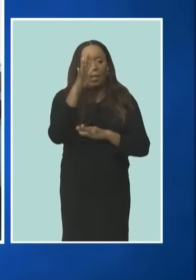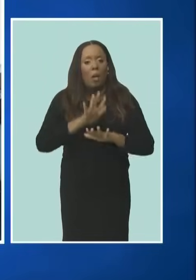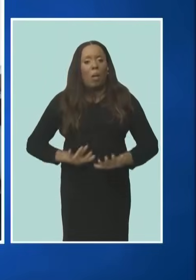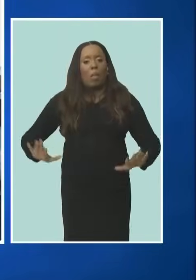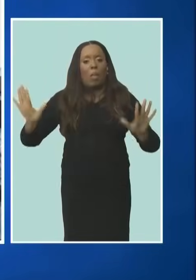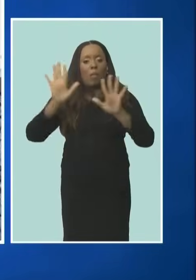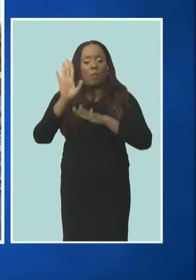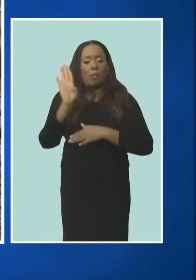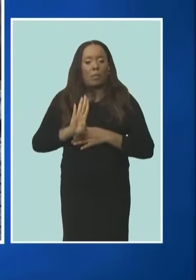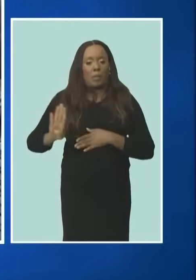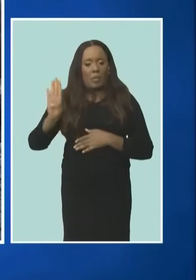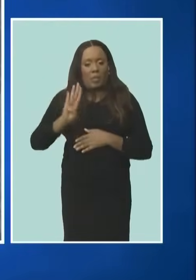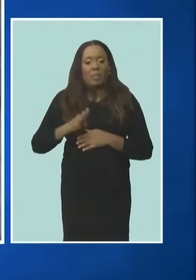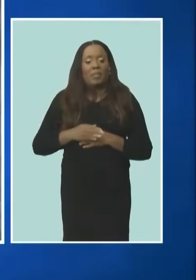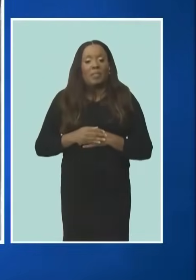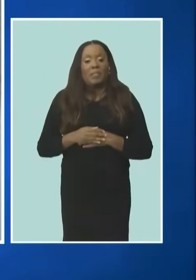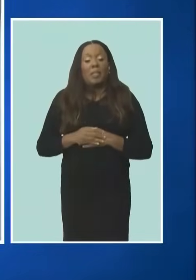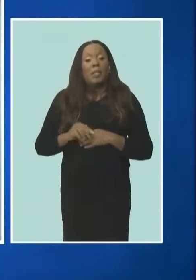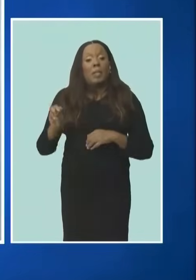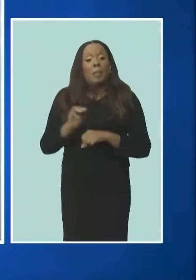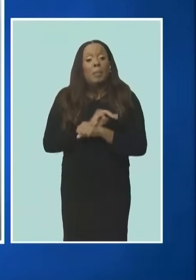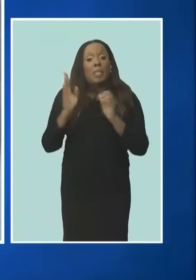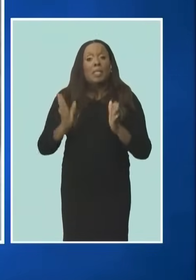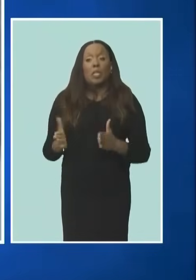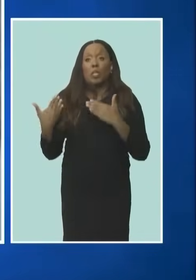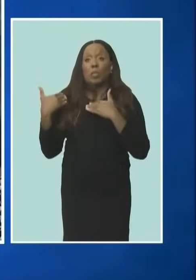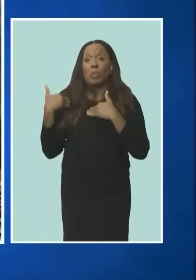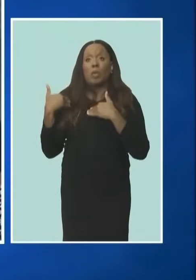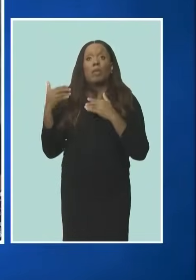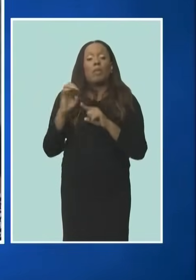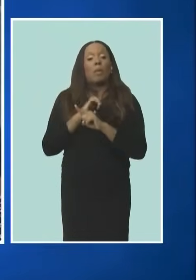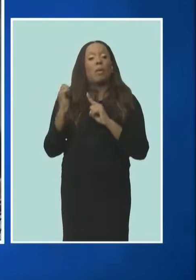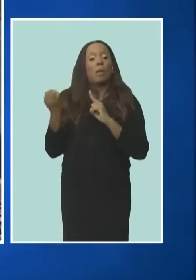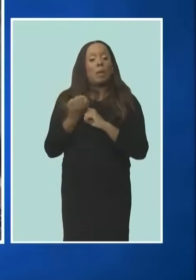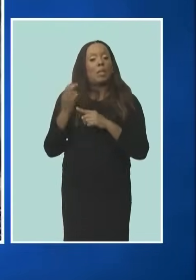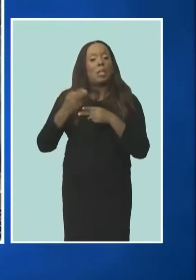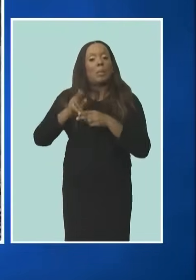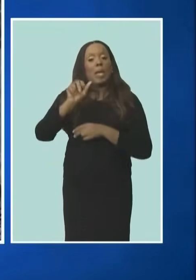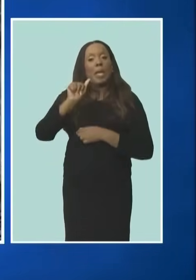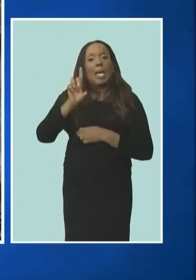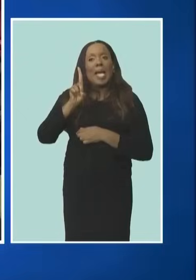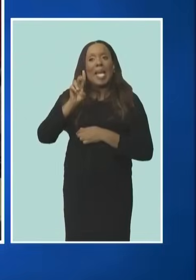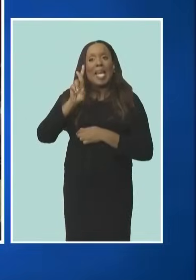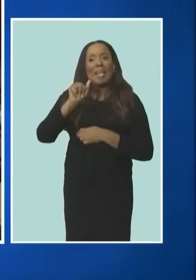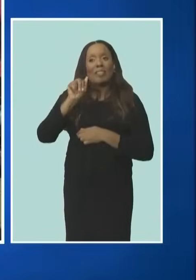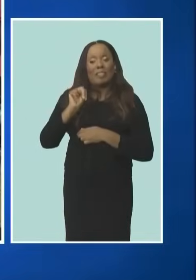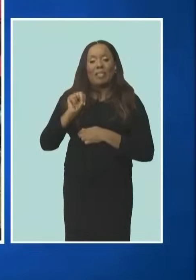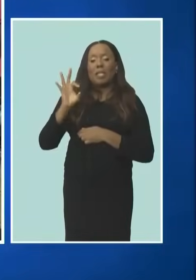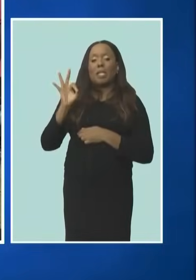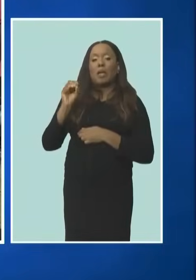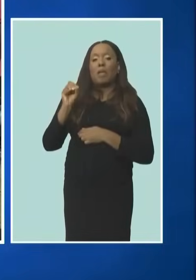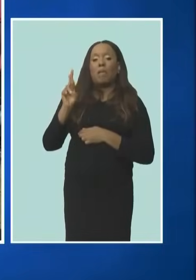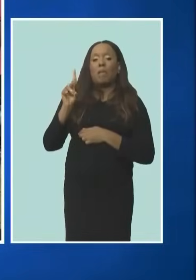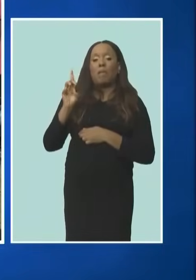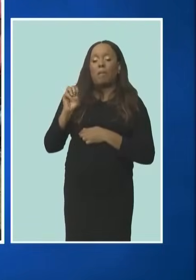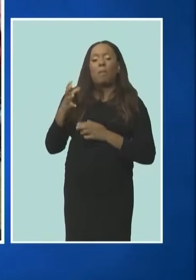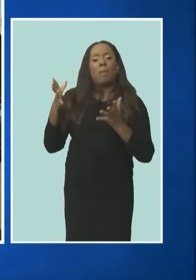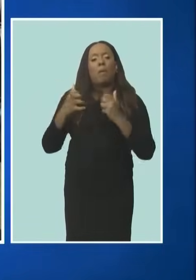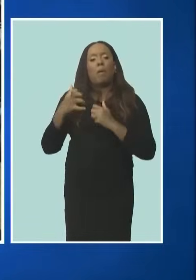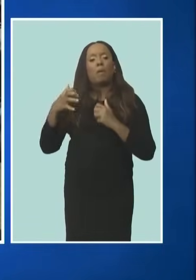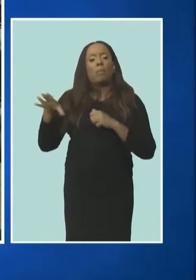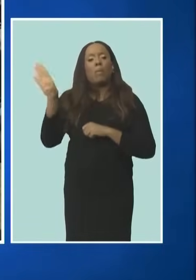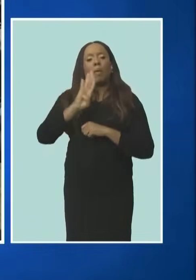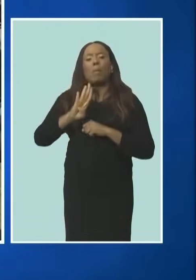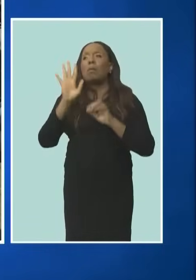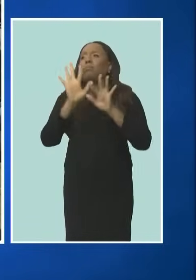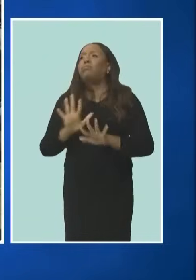call from Minister of Environment, National Beautification, Green and Blue Economy, Adrian Ford, who wants to ensure the Barbadian landscape remains